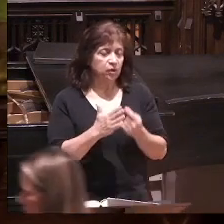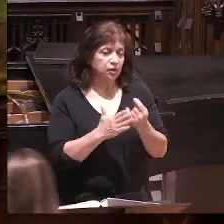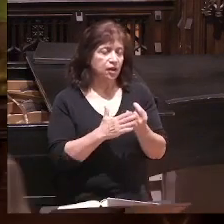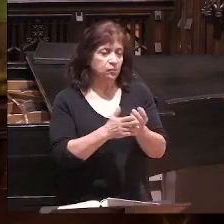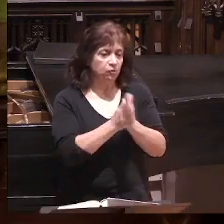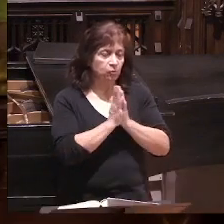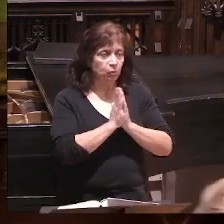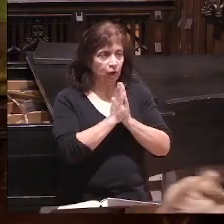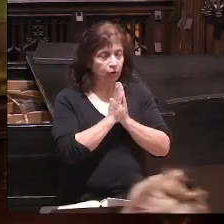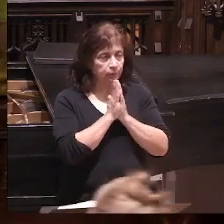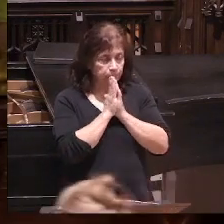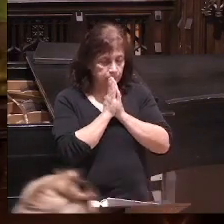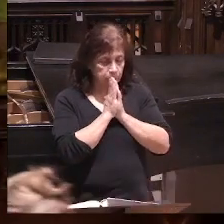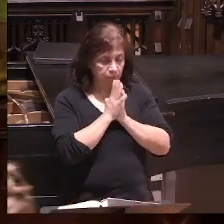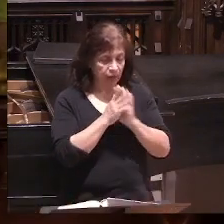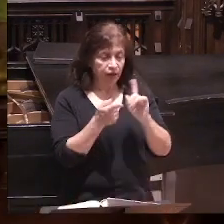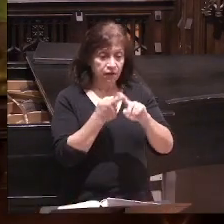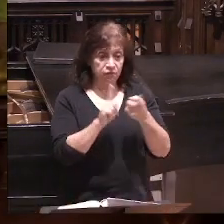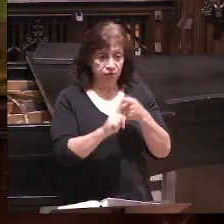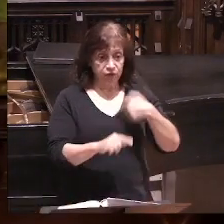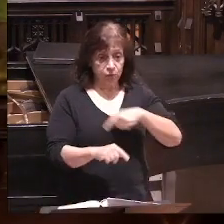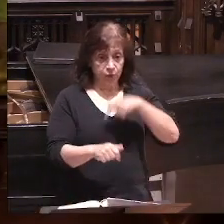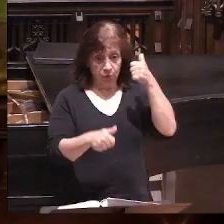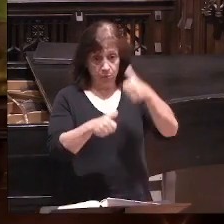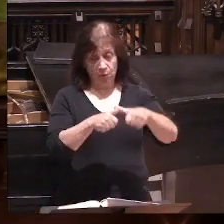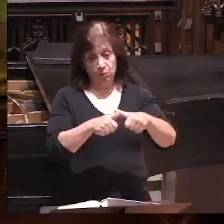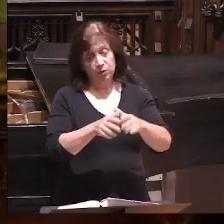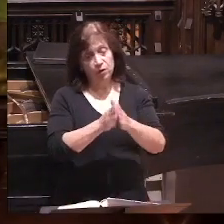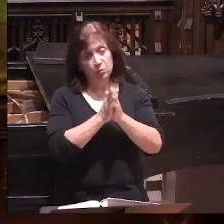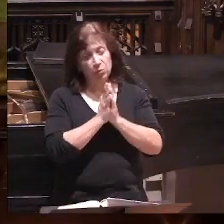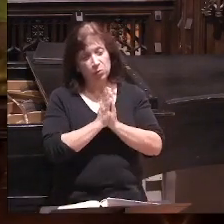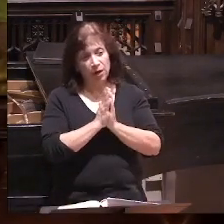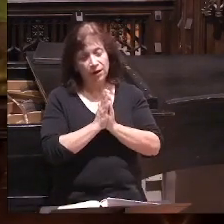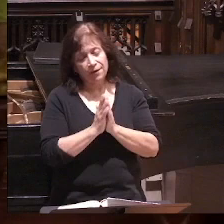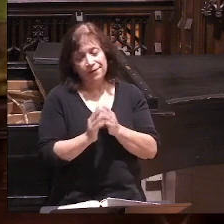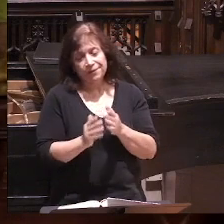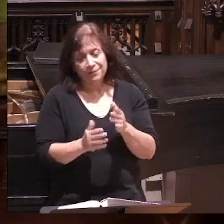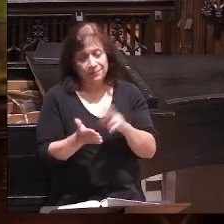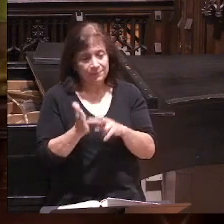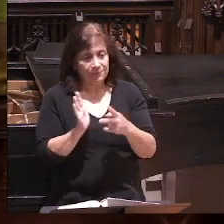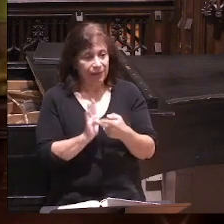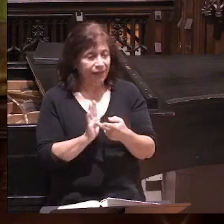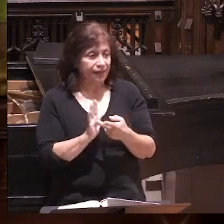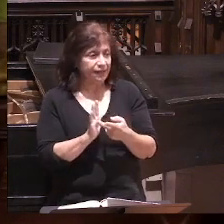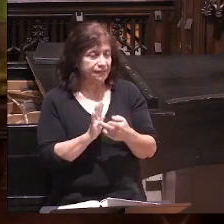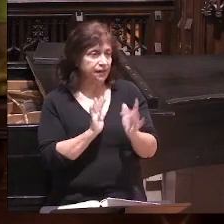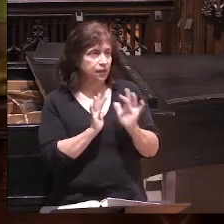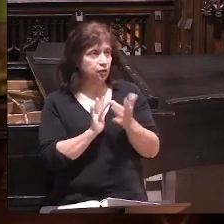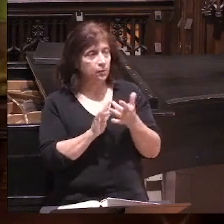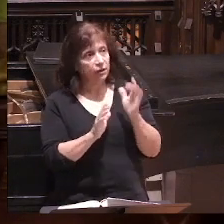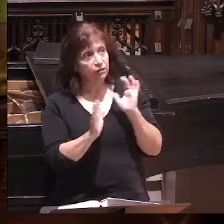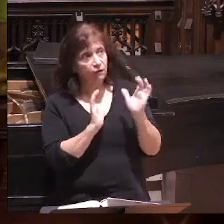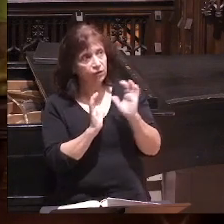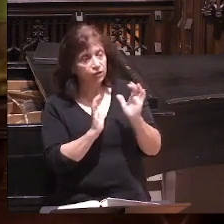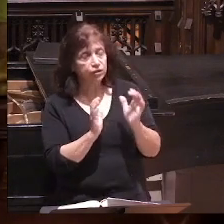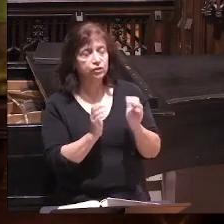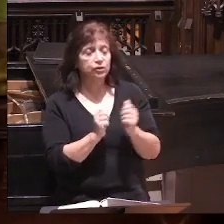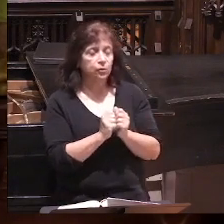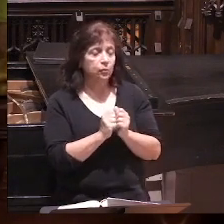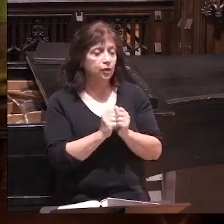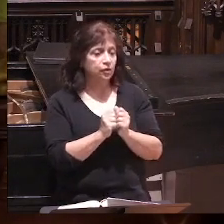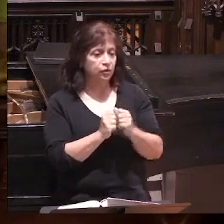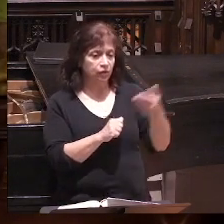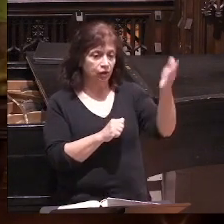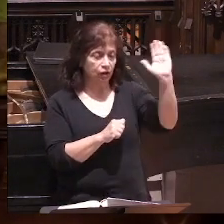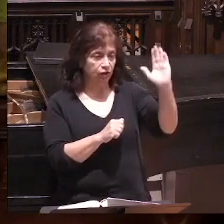prayer. Friends, we are reminded that prayer is nothing more than an intimate conversation